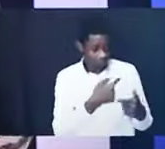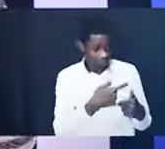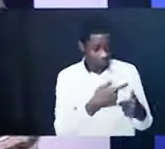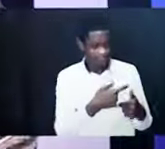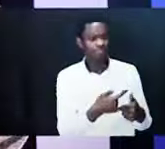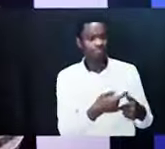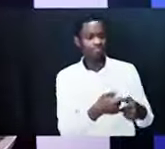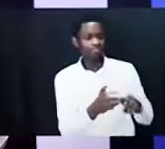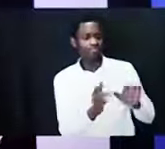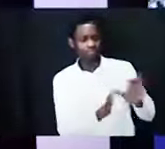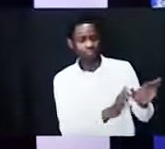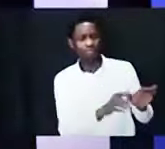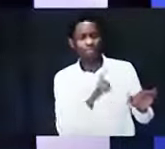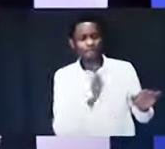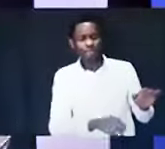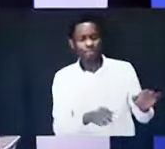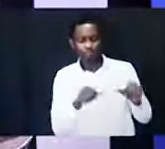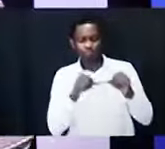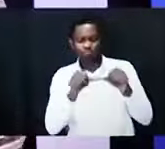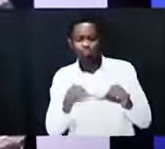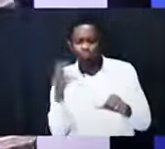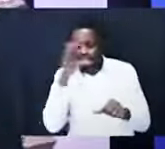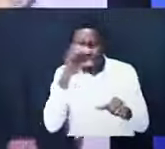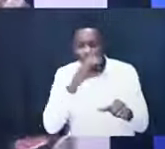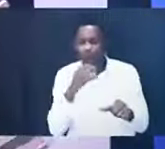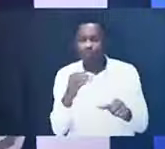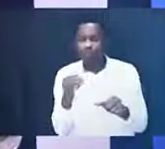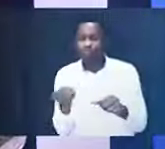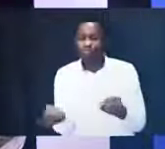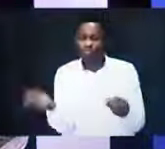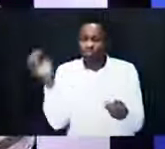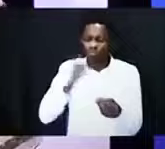look for this one. This one is